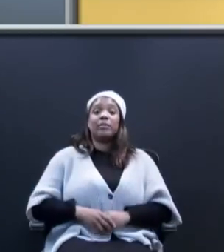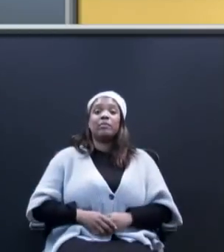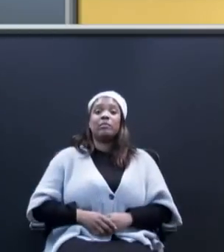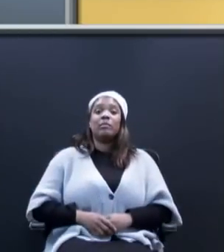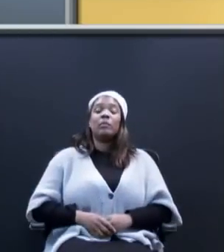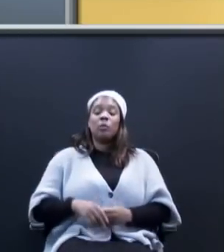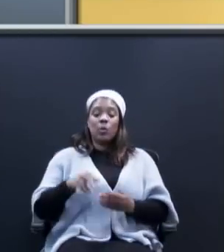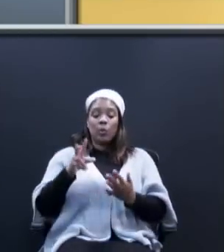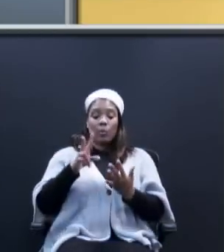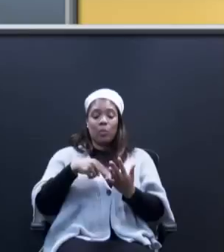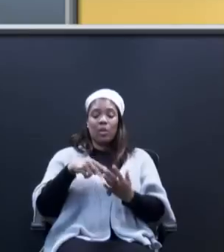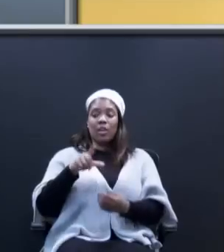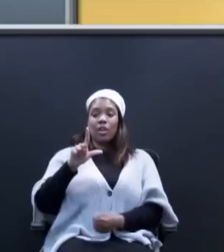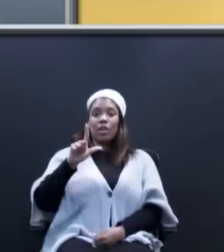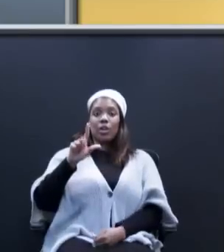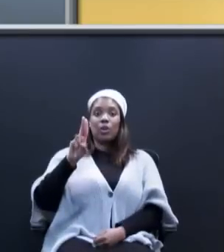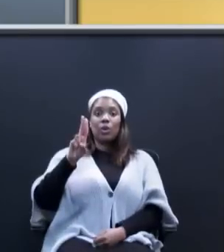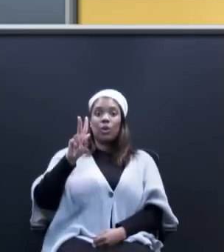chapter.